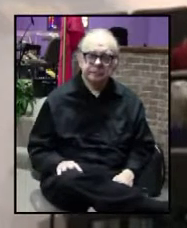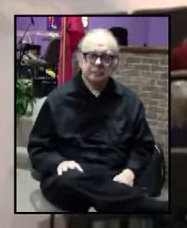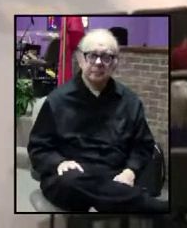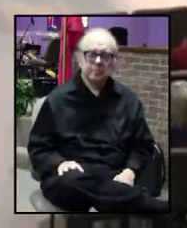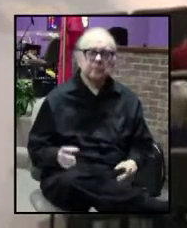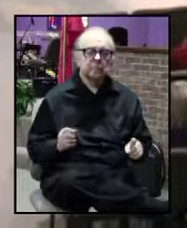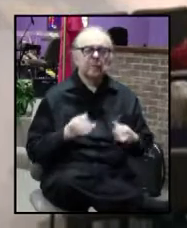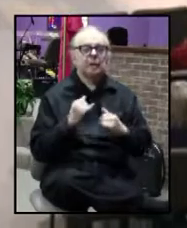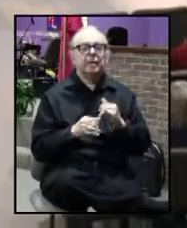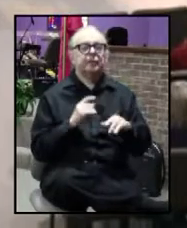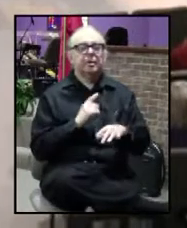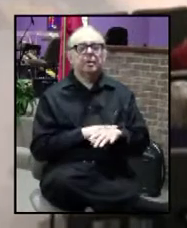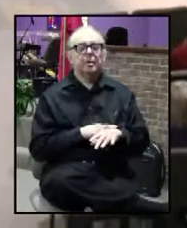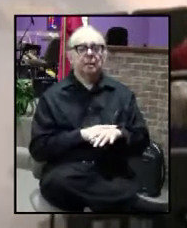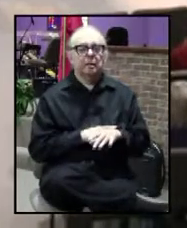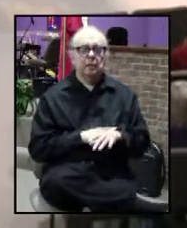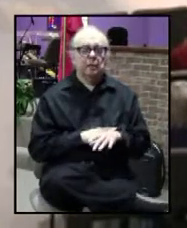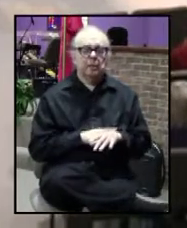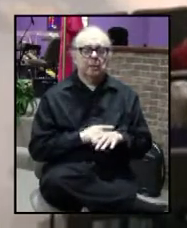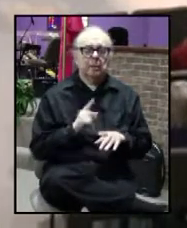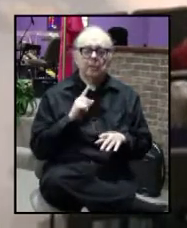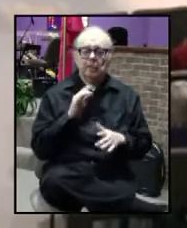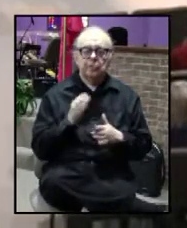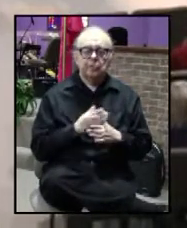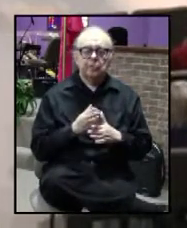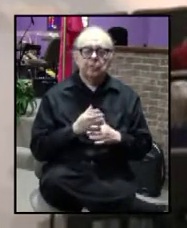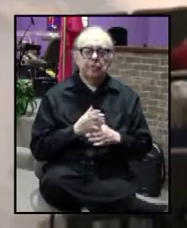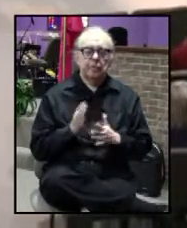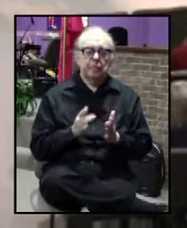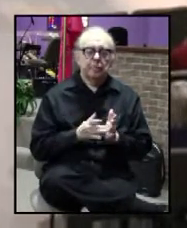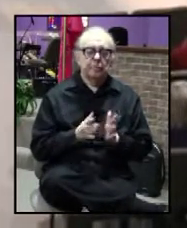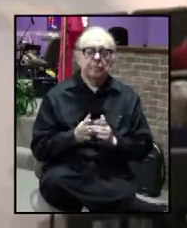When was the last time, honestly, that you shared Jesus with somebody?